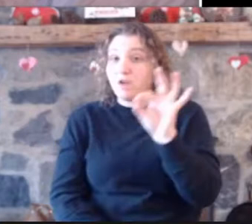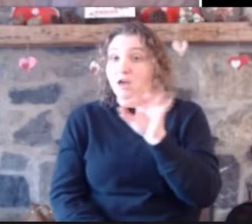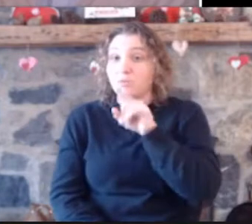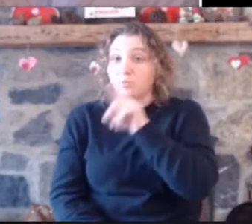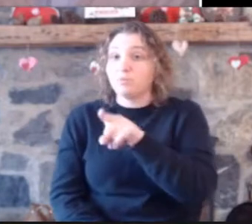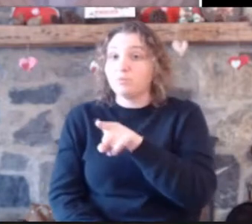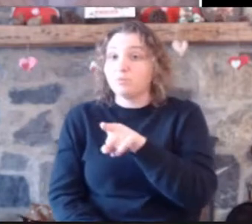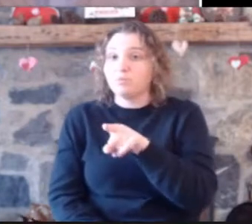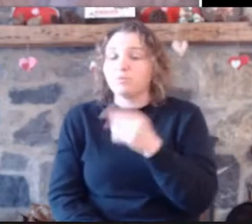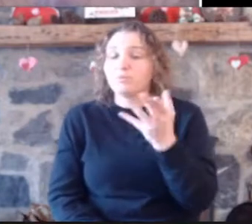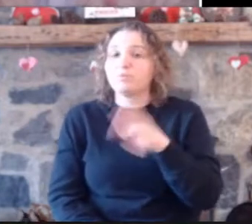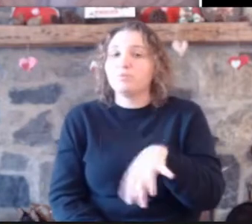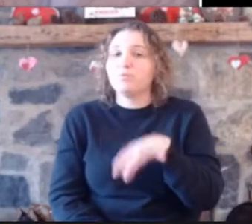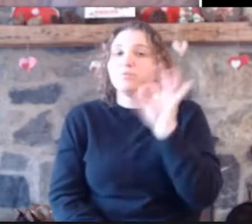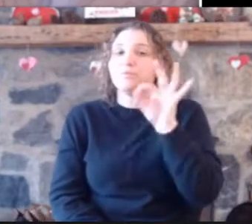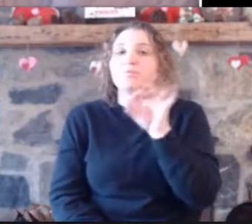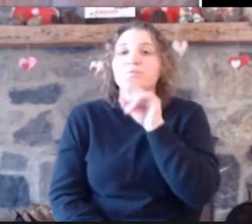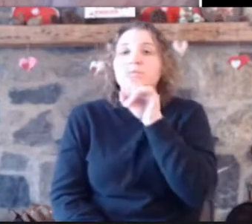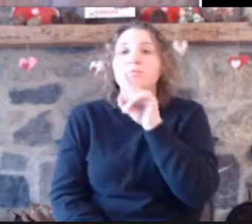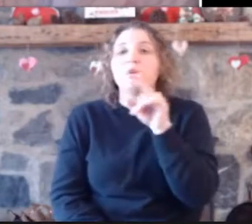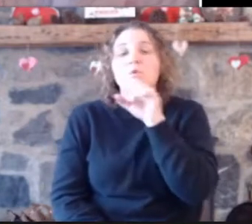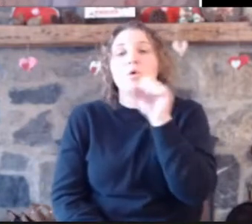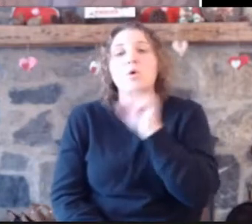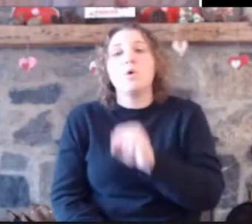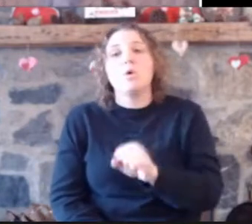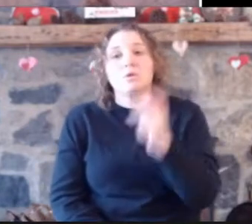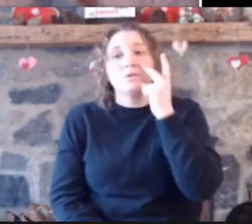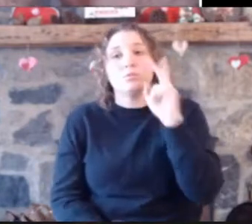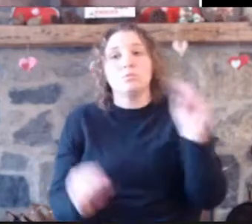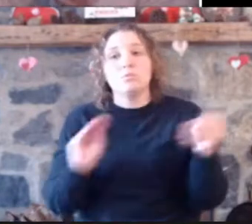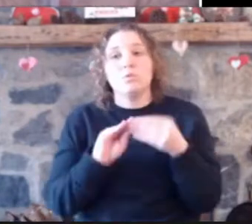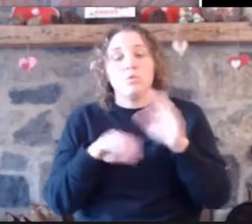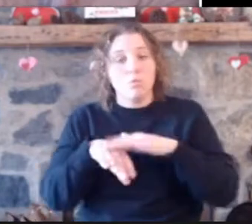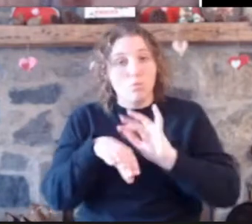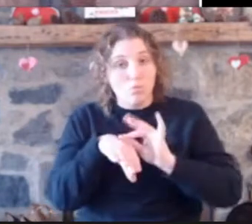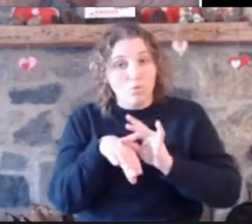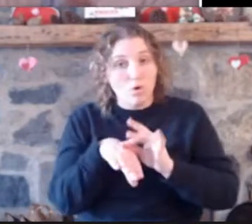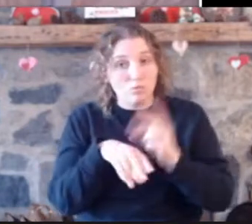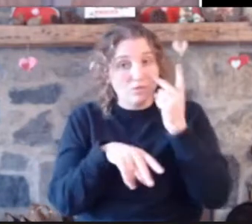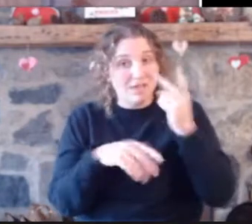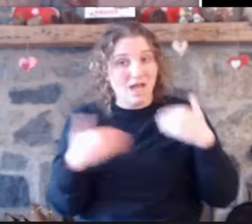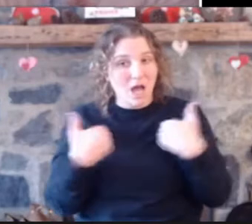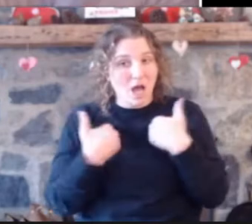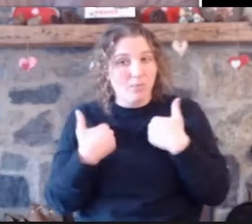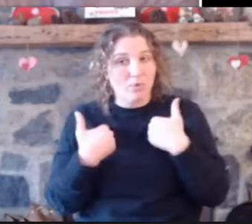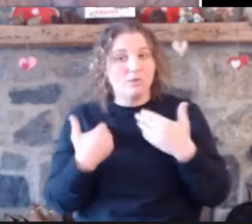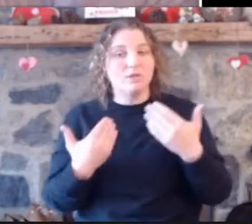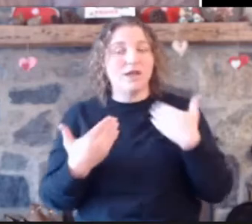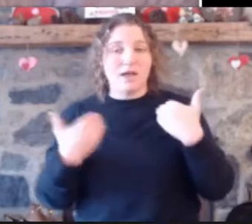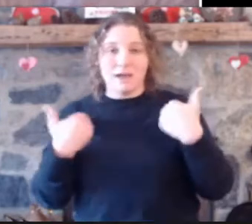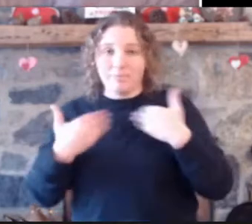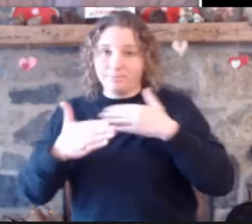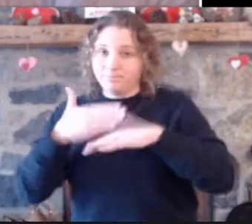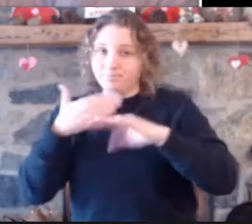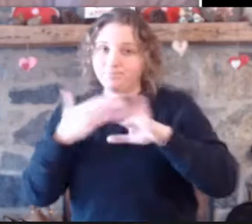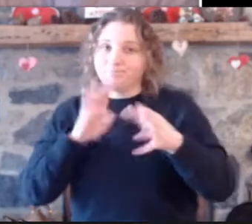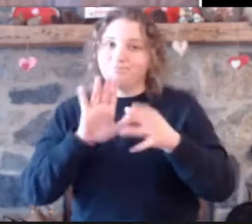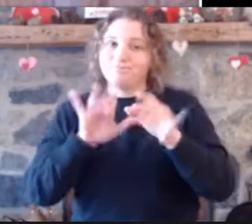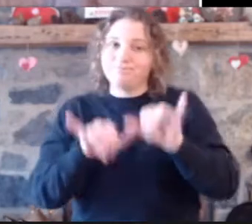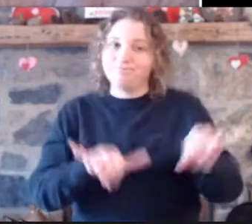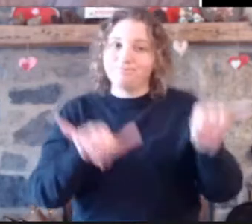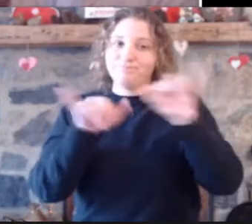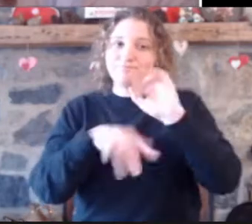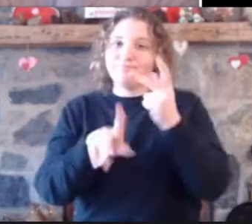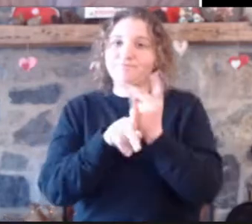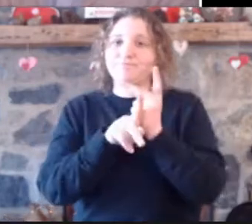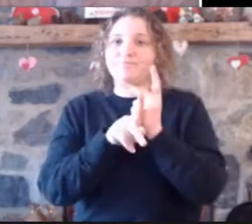What they find, even if they're old and we don't see them anymore on the Earth, are animals that recreate or reproduce after their kind. We